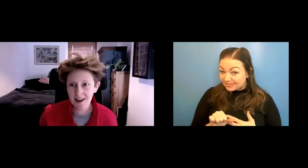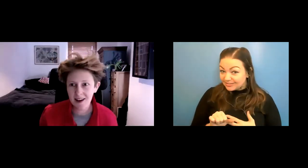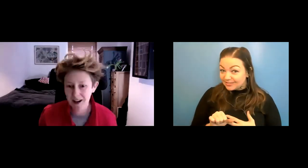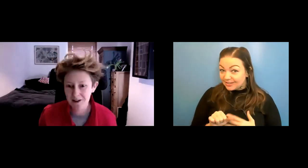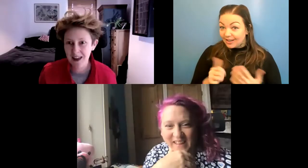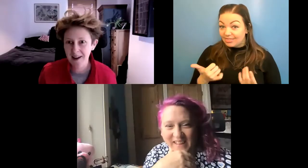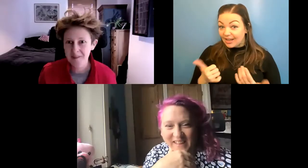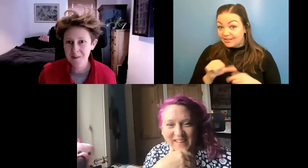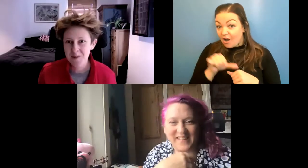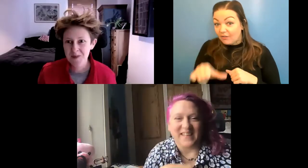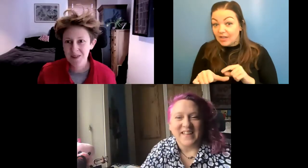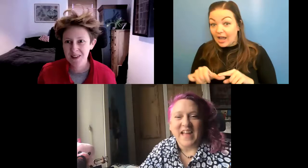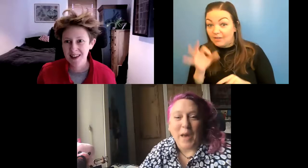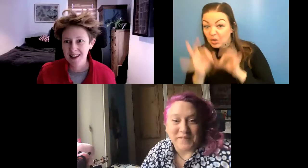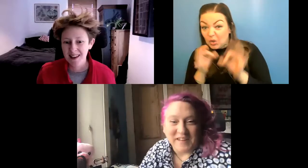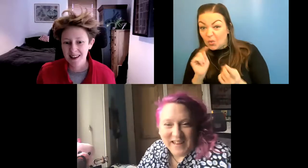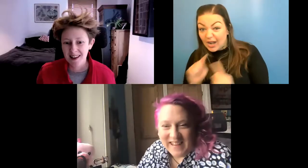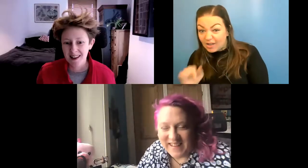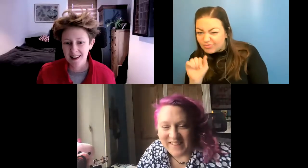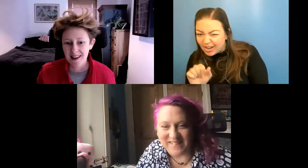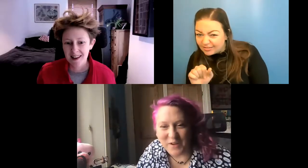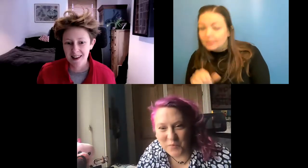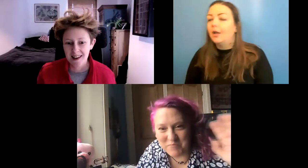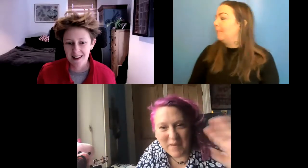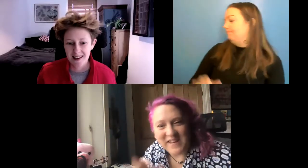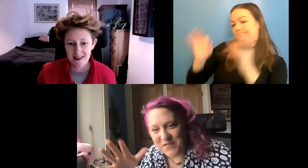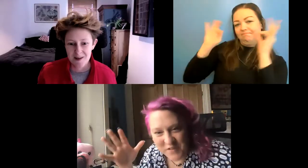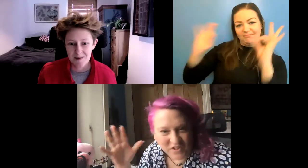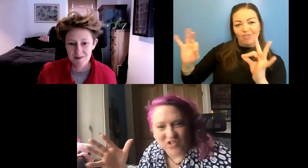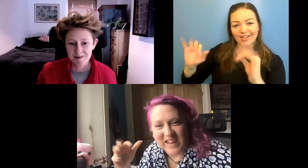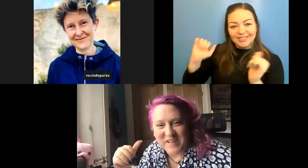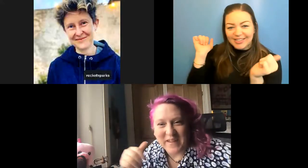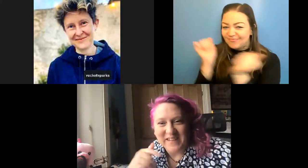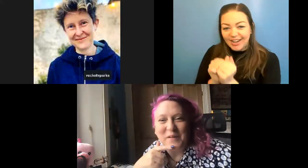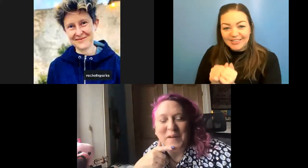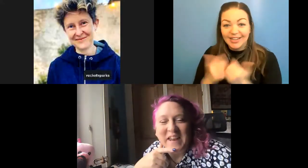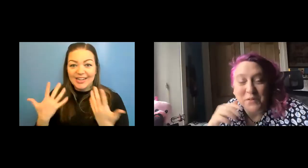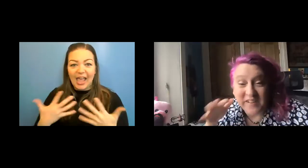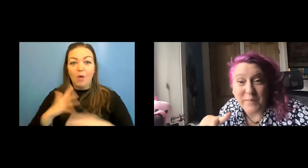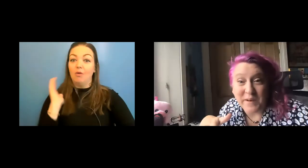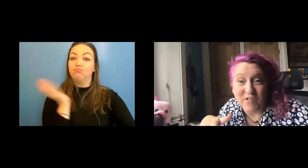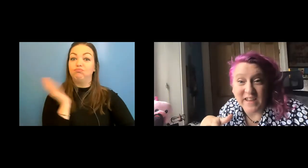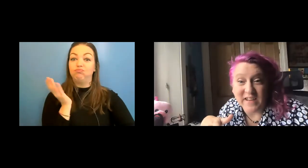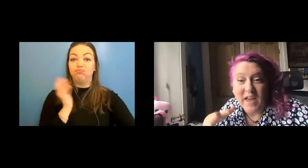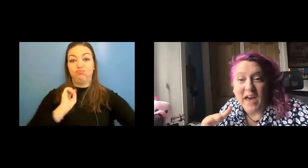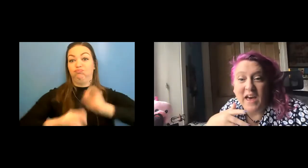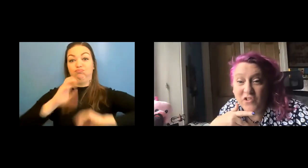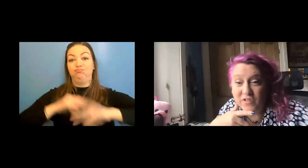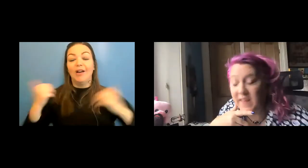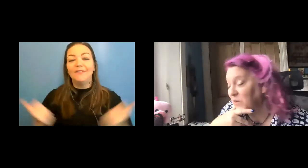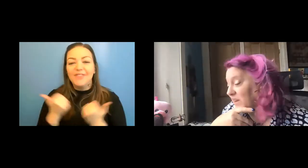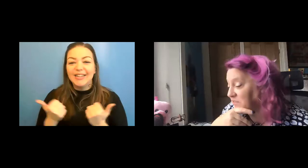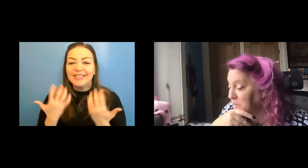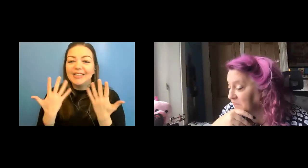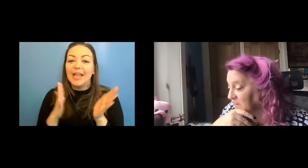for Q&A after that. Absolutely, yes. So we've made it through the chatty bit. We're going to have a 10-minute break.